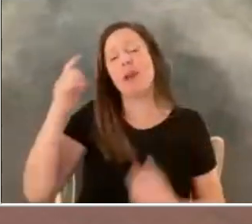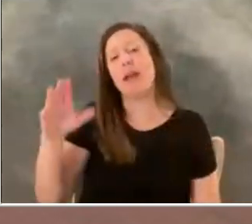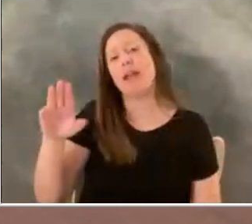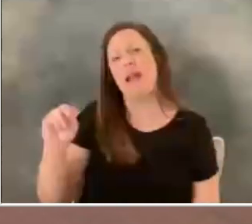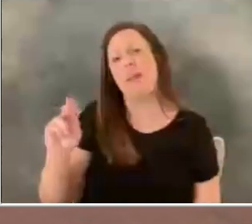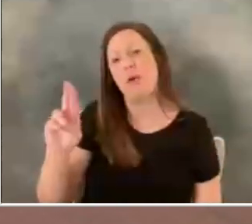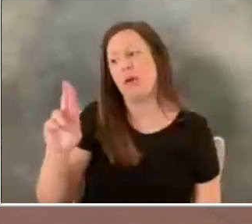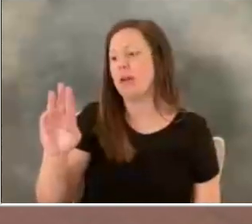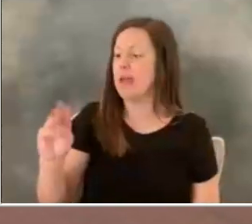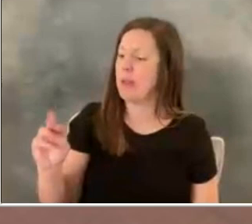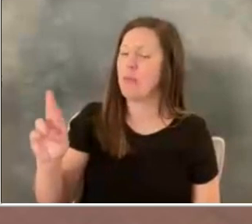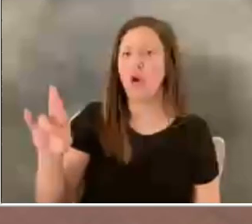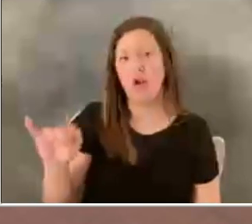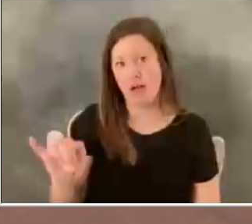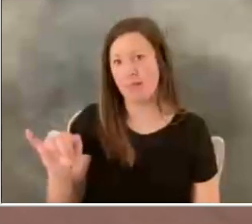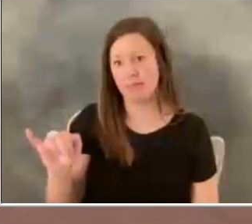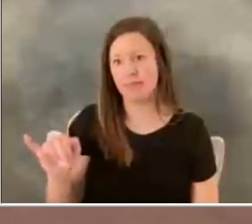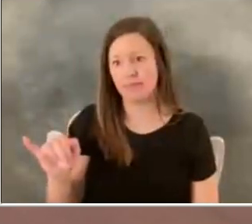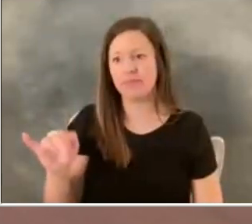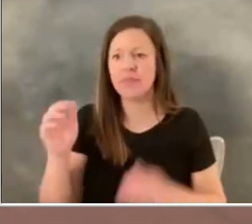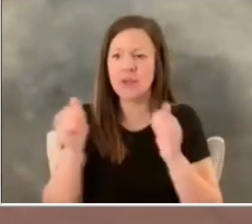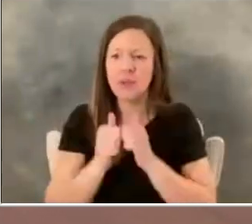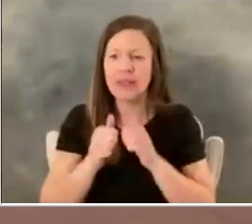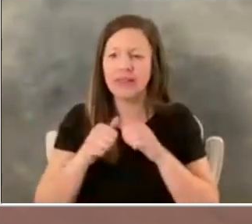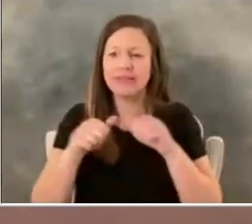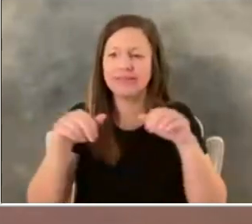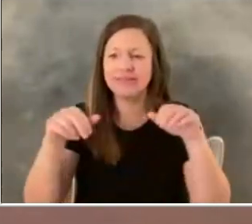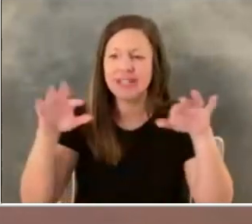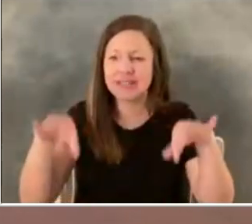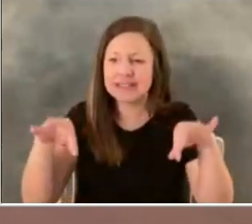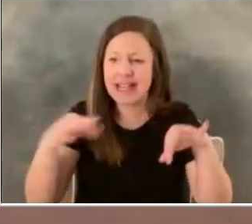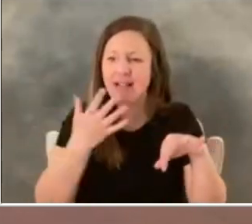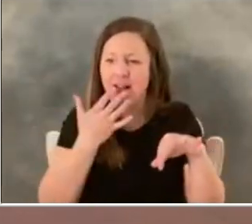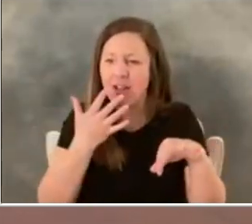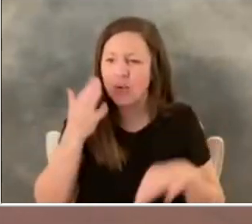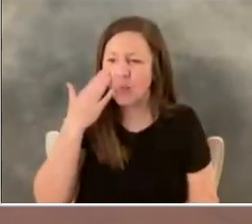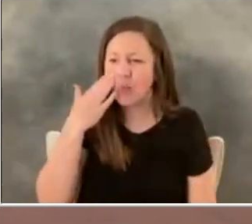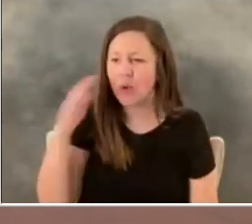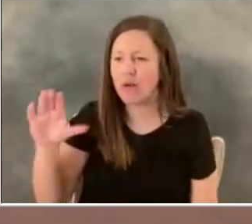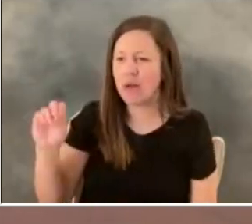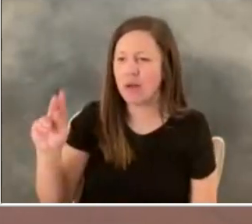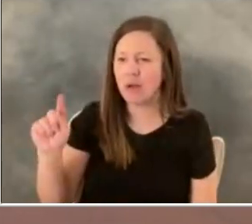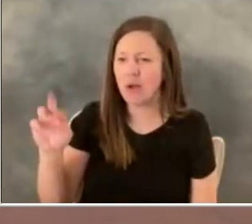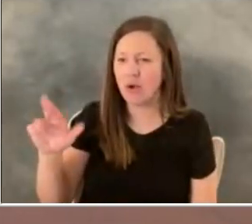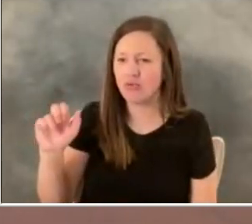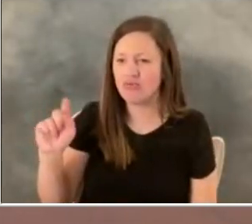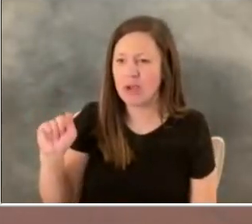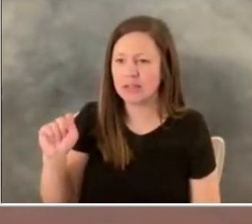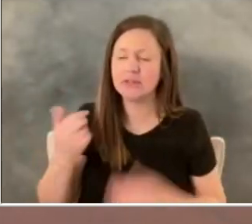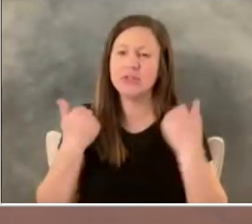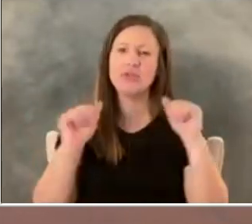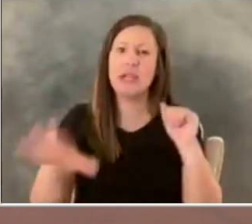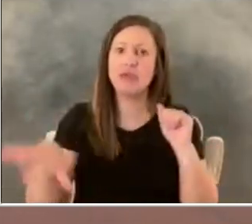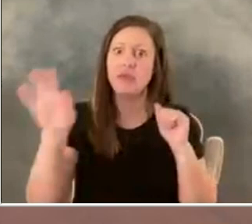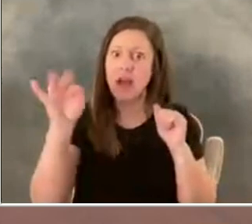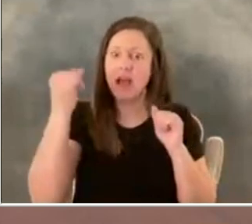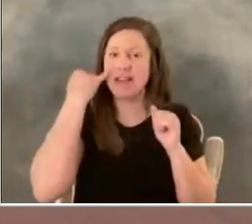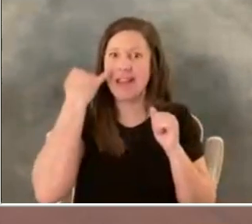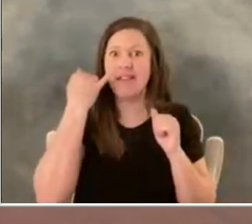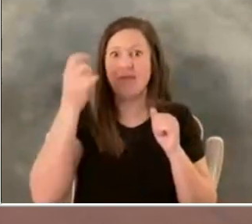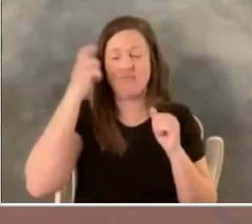a contrast agent, to screen for or try to detect these brain metastases if they're